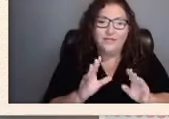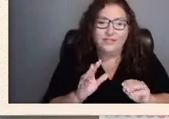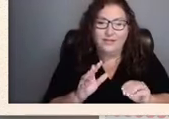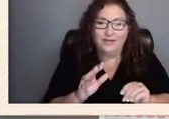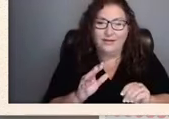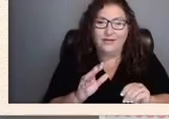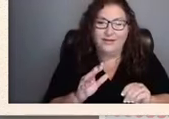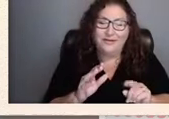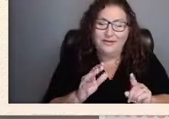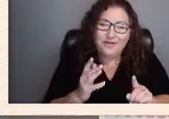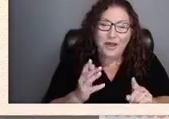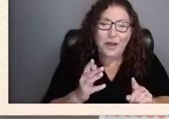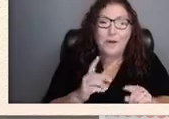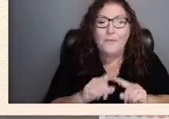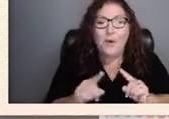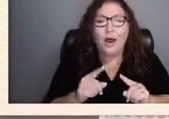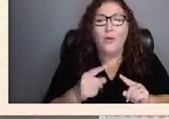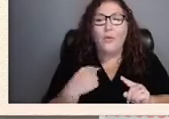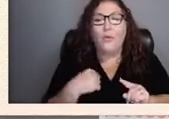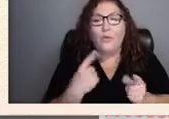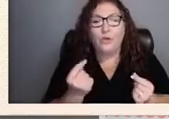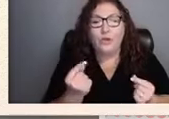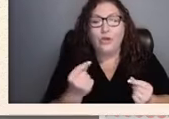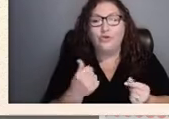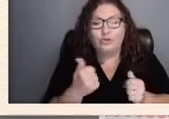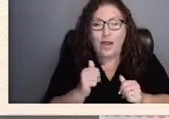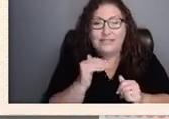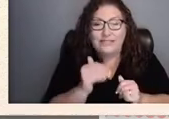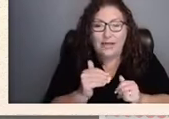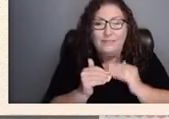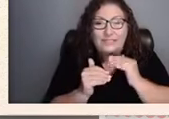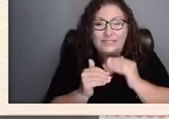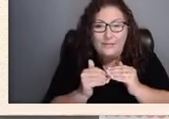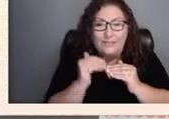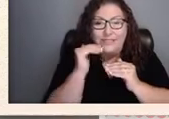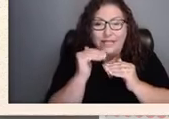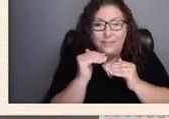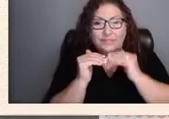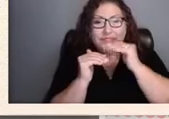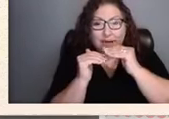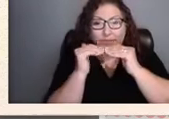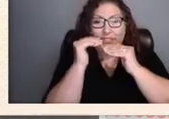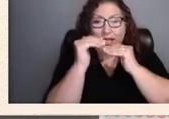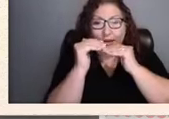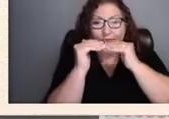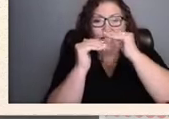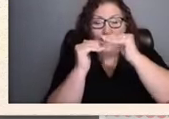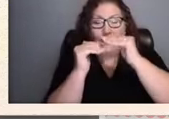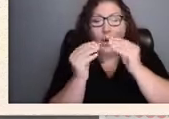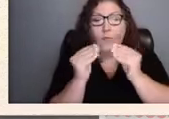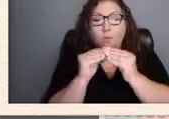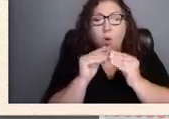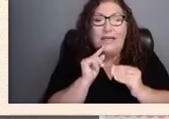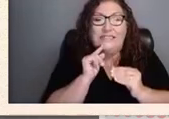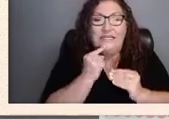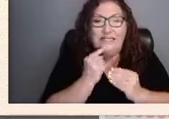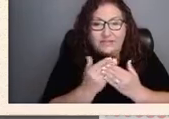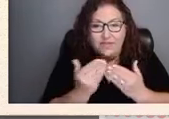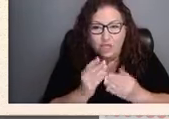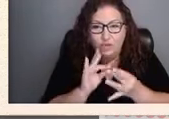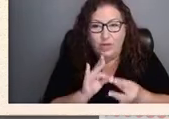what we do is try to go step by step by step by step up into more and more intense things related to one's